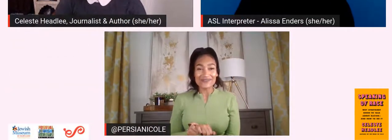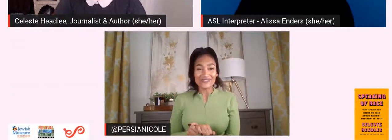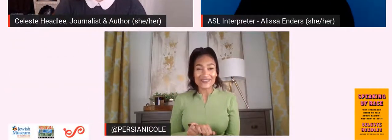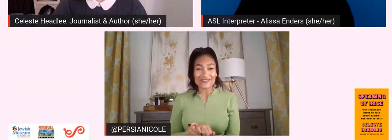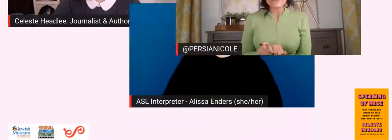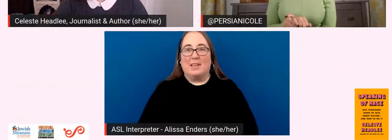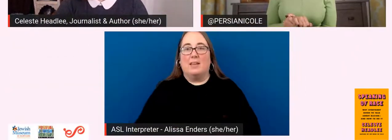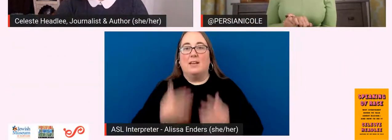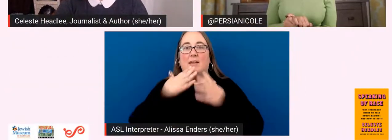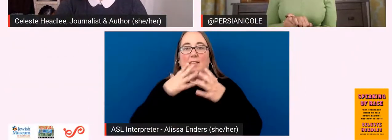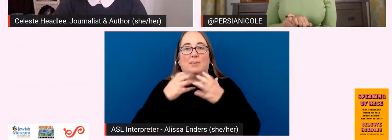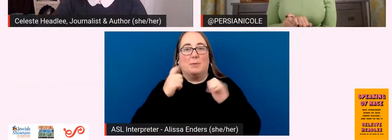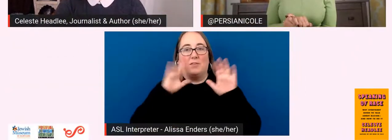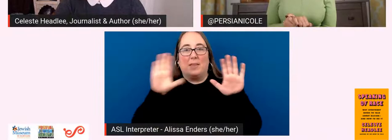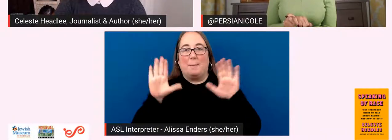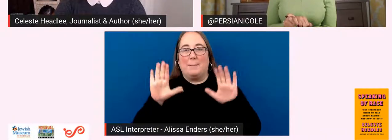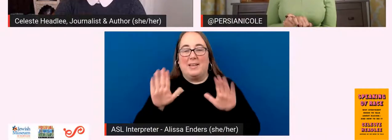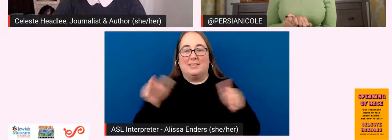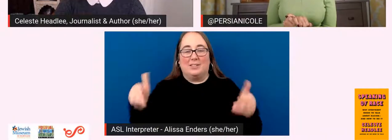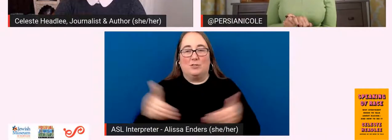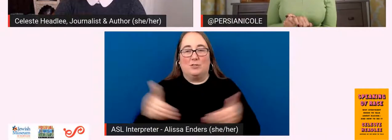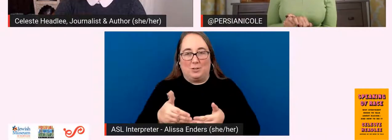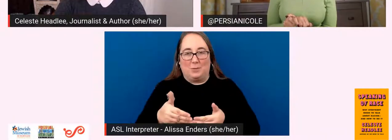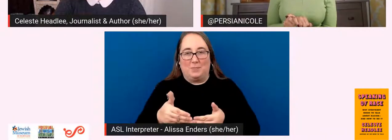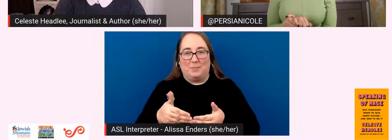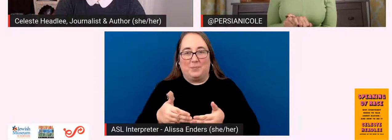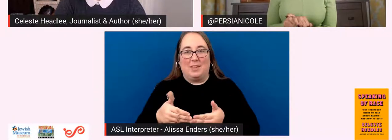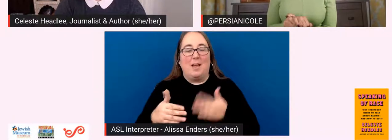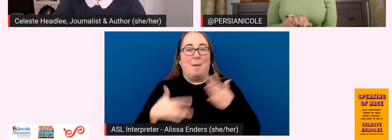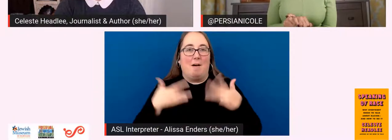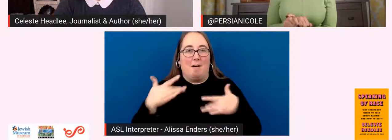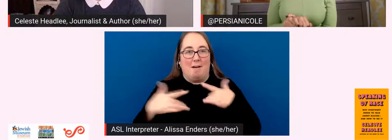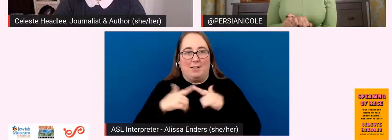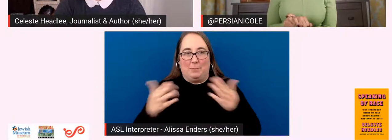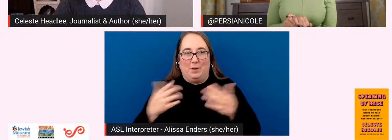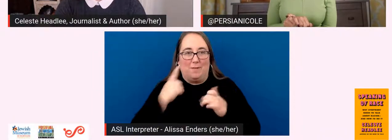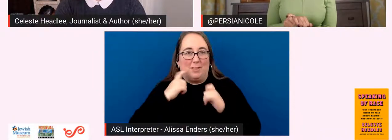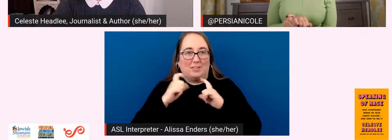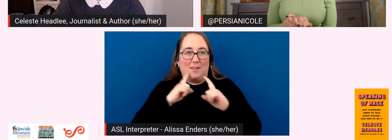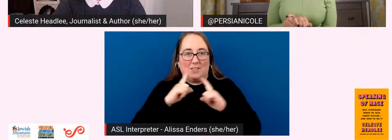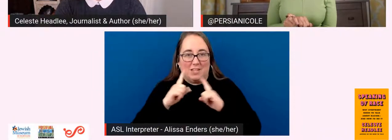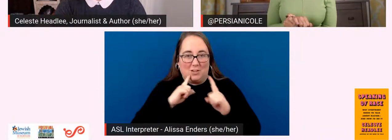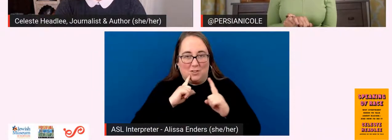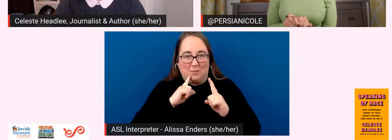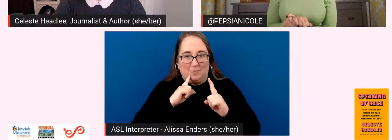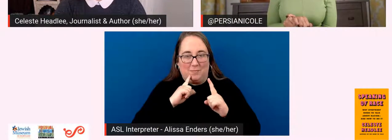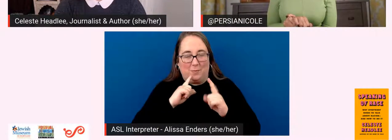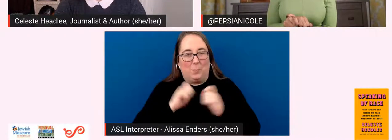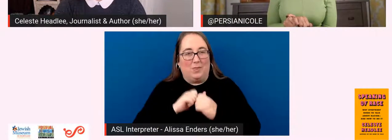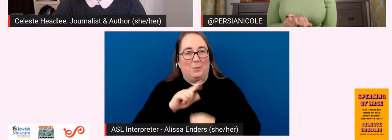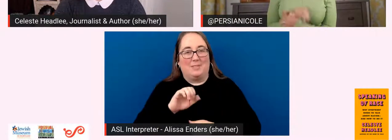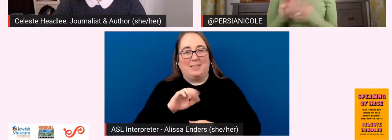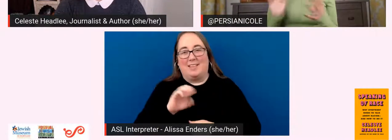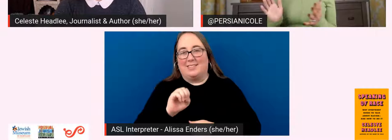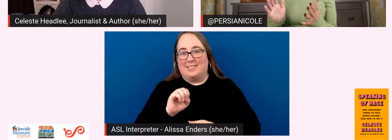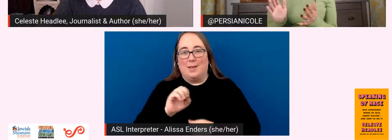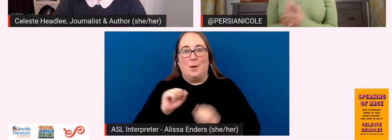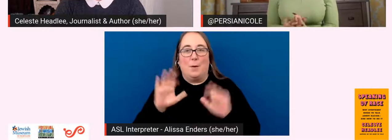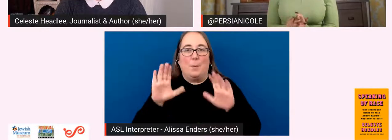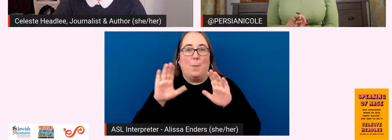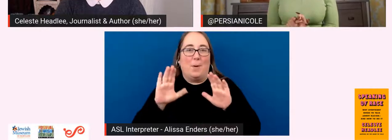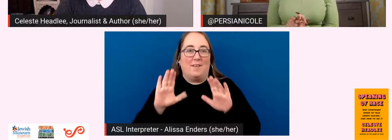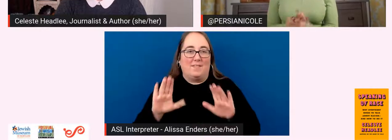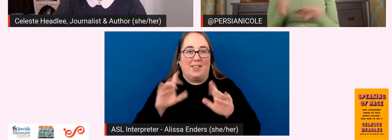Thank you so much for that amazing introduction. I am super excited to be here for this conversation next to you, Celeste. This is going to be